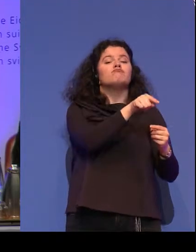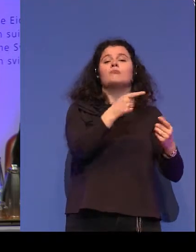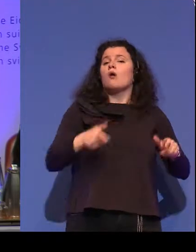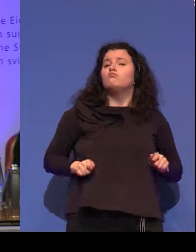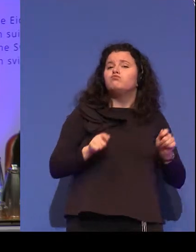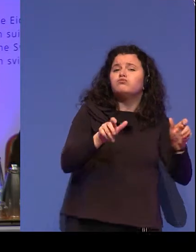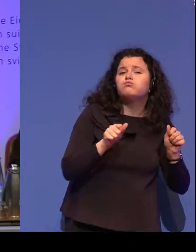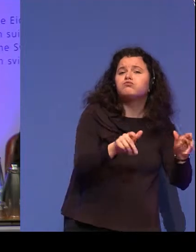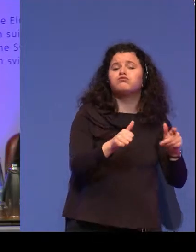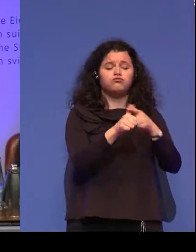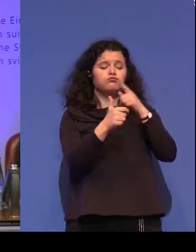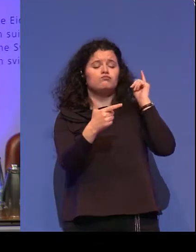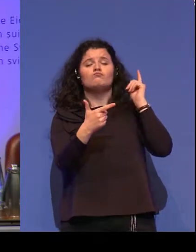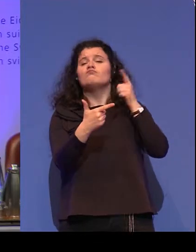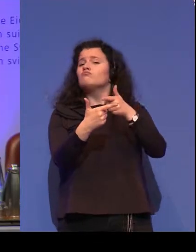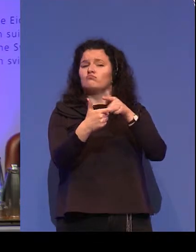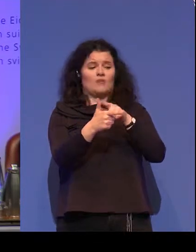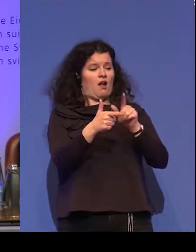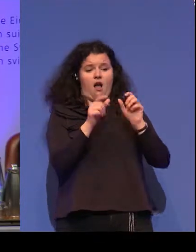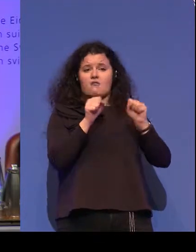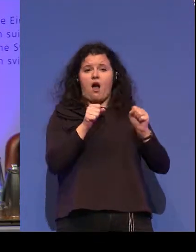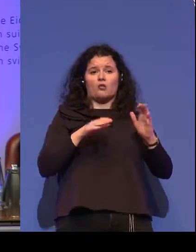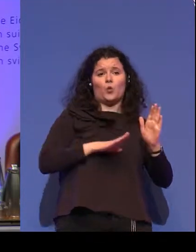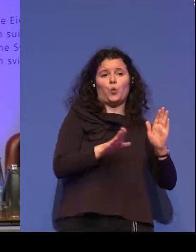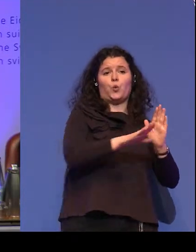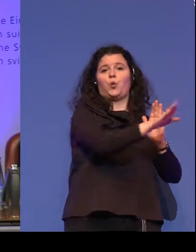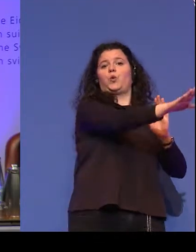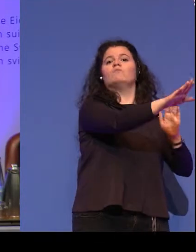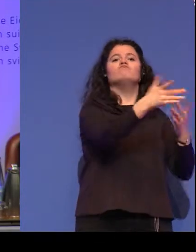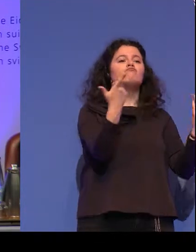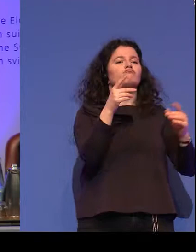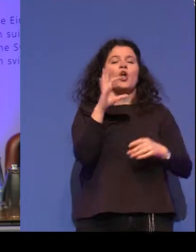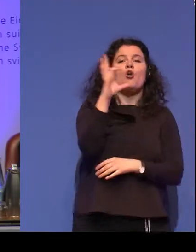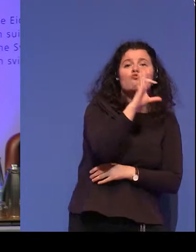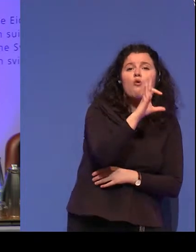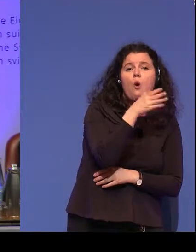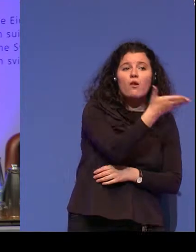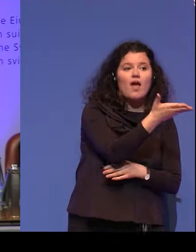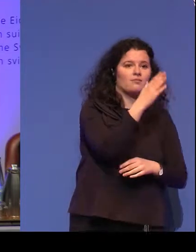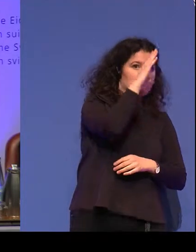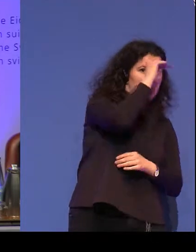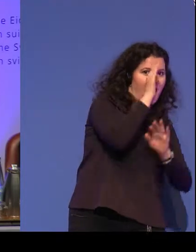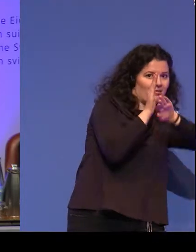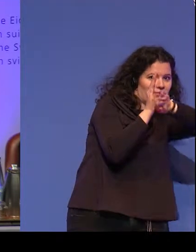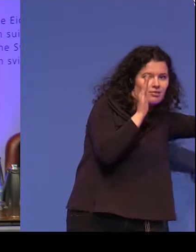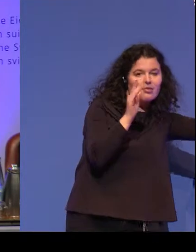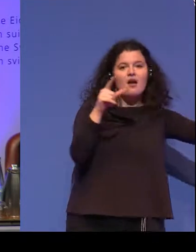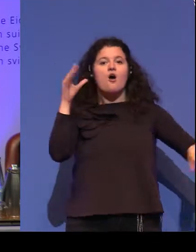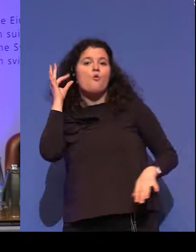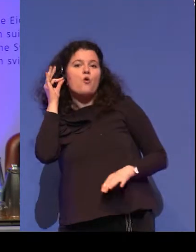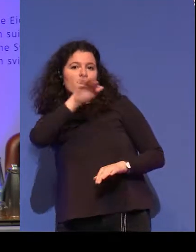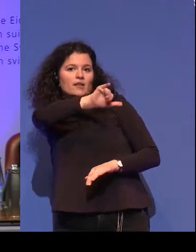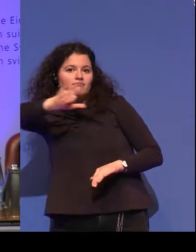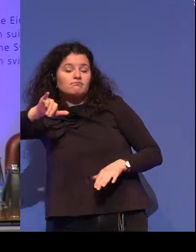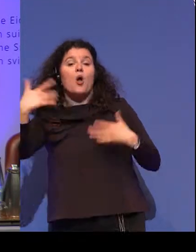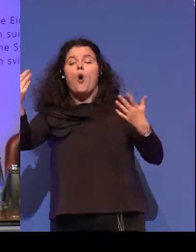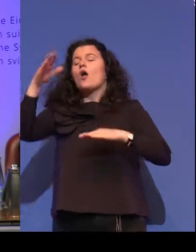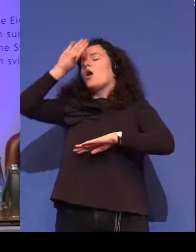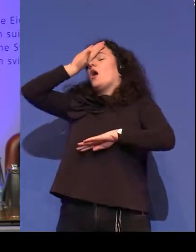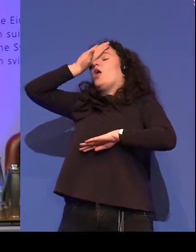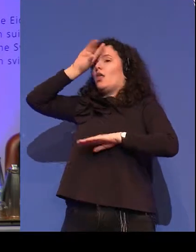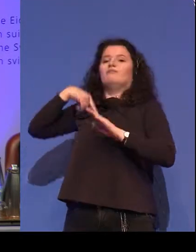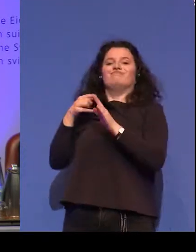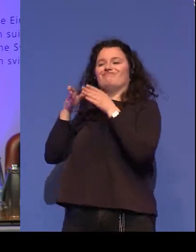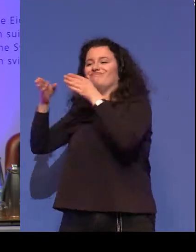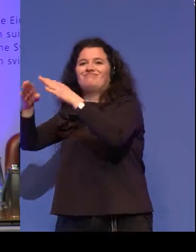the lowermost habitable floor. They will have separate facilities for men and for women and sick rooms for the sick that are